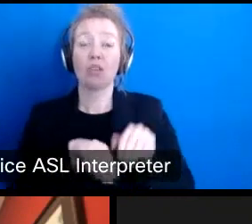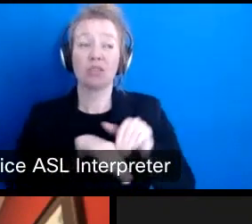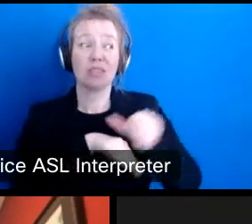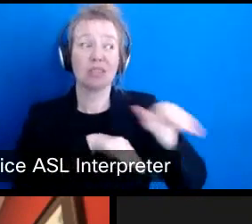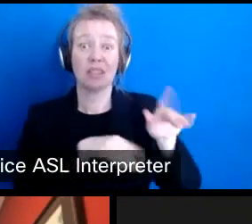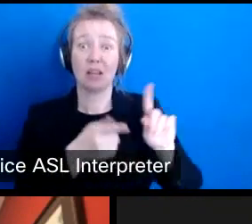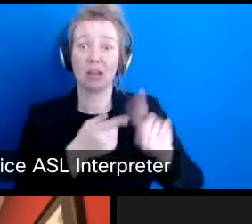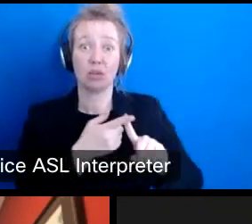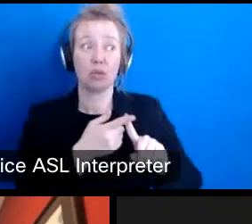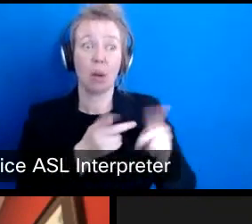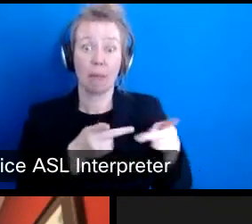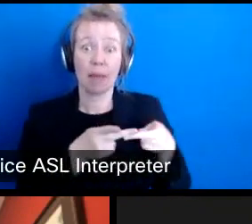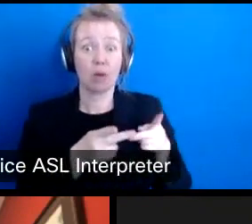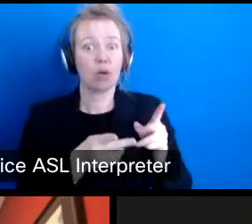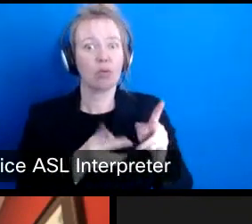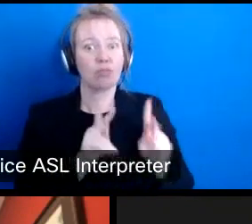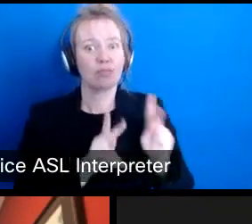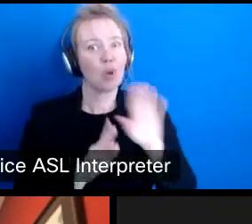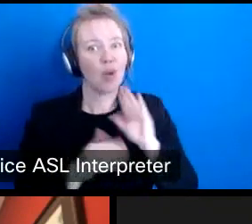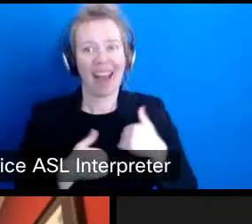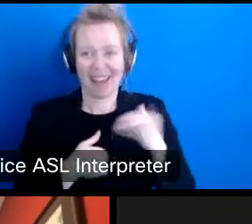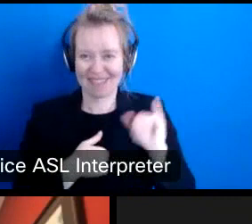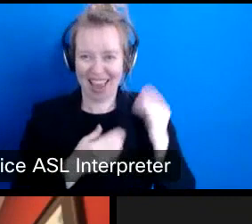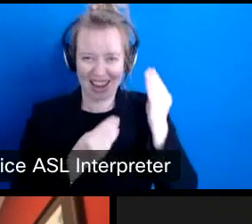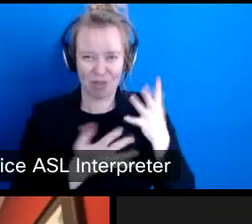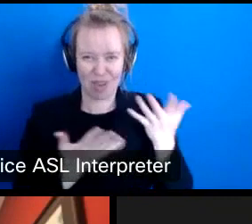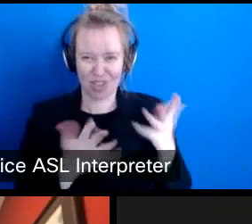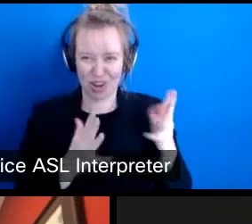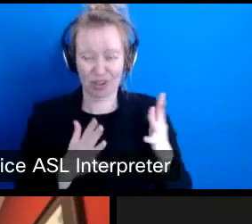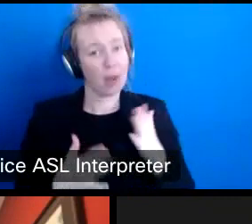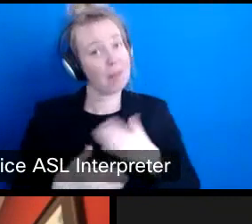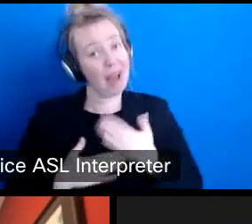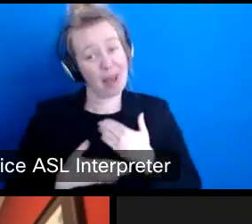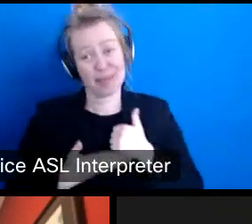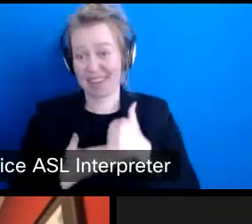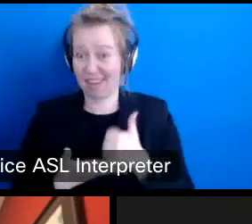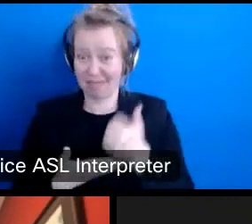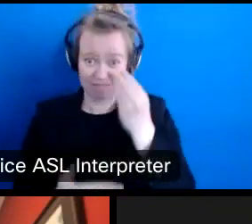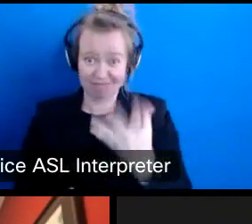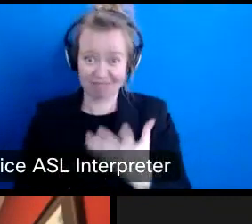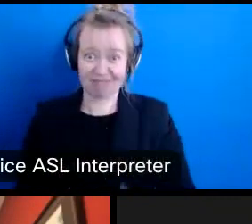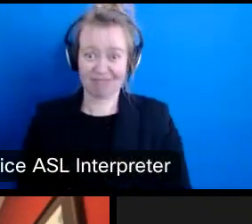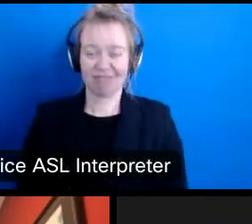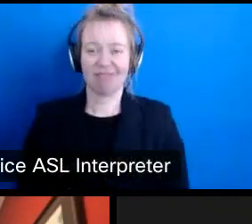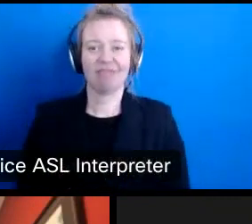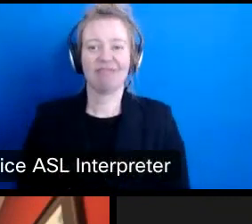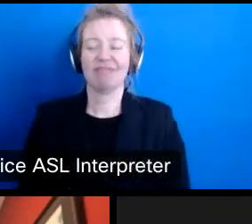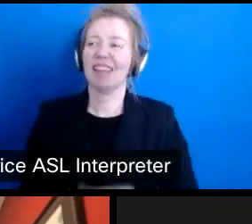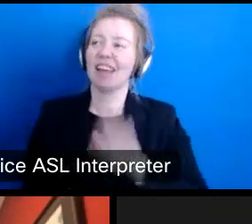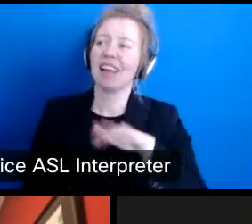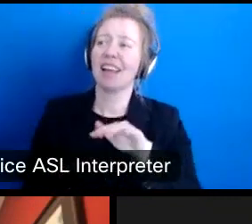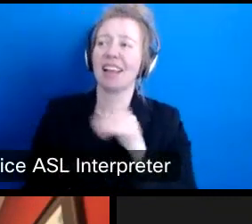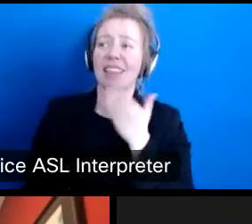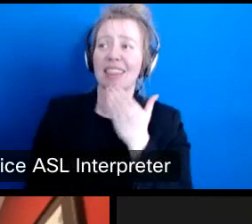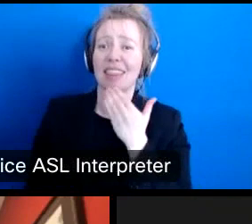that information, and we can all have just an offline discussion on that. So yeah, I'm happy to help. And then Thanks, Andrew. That would be